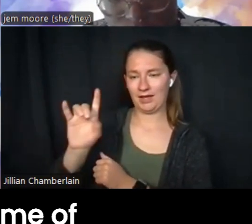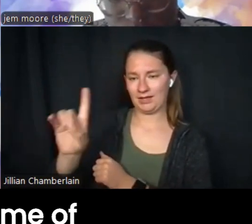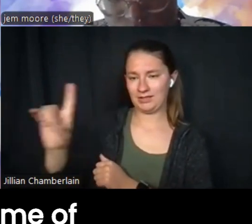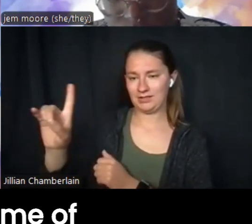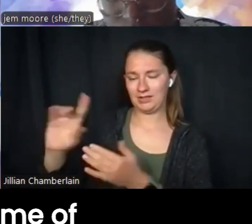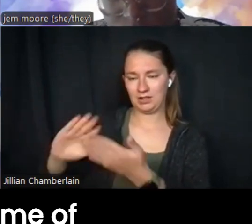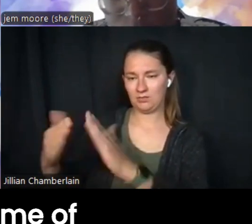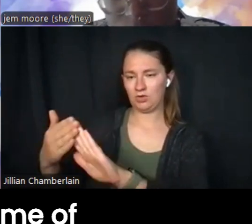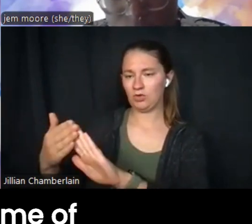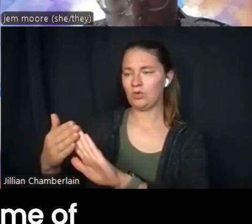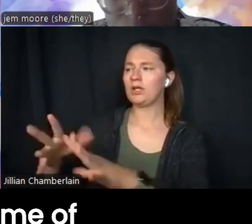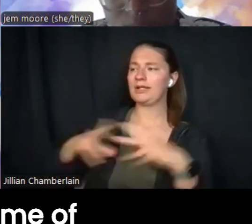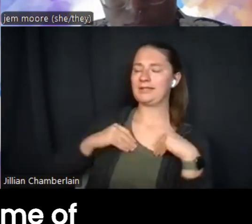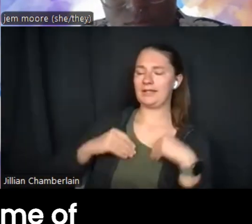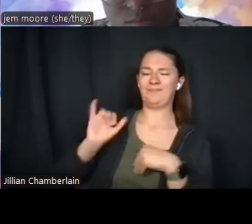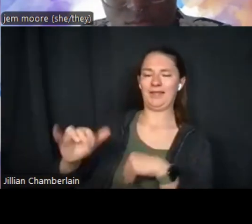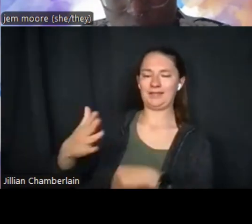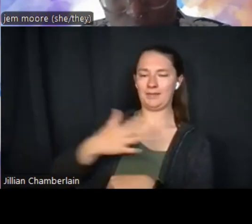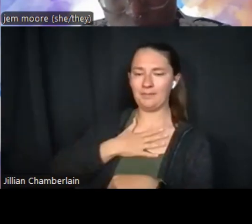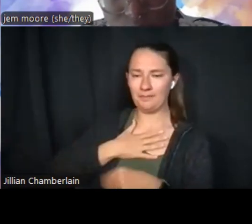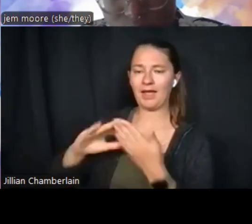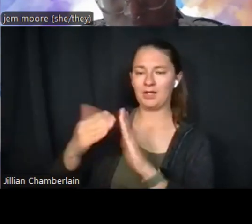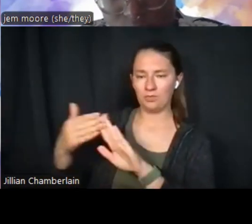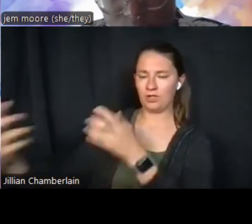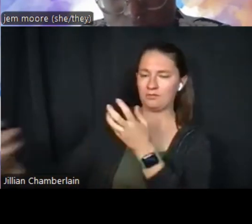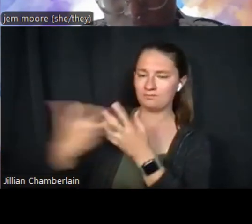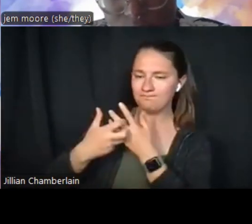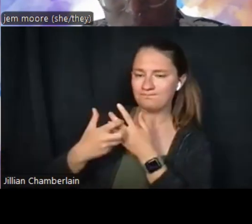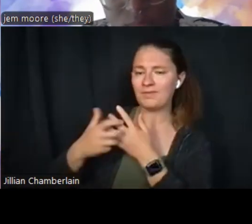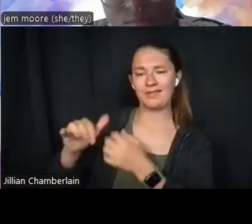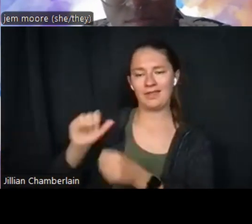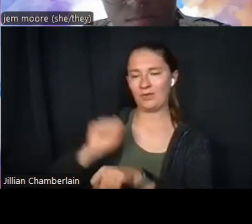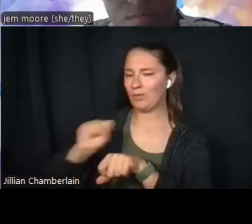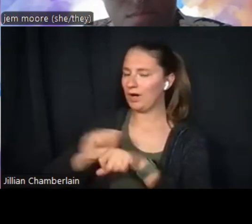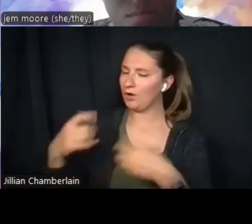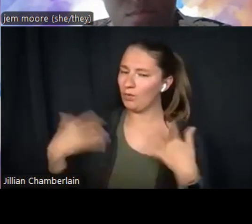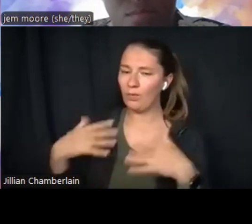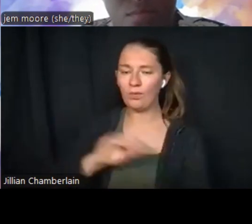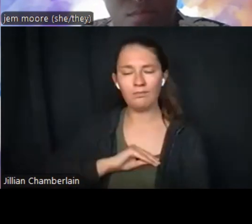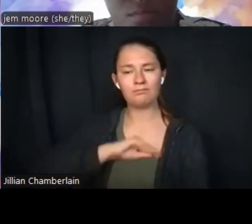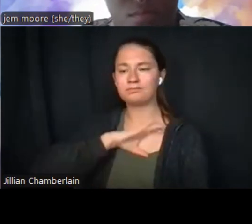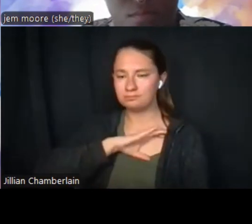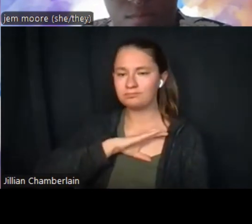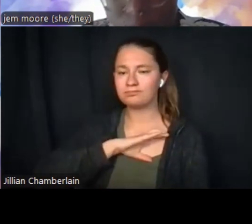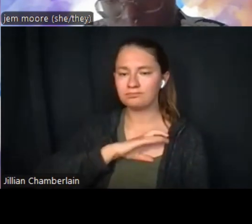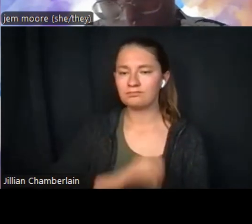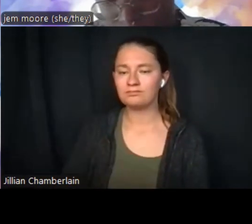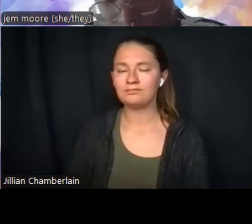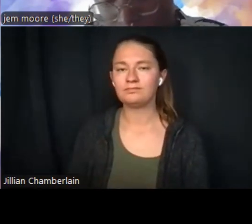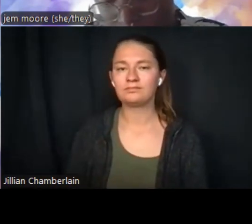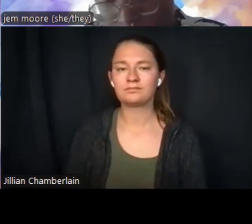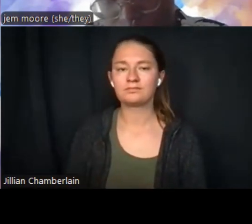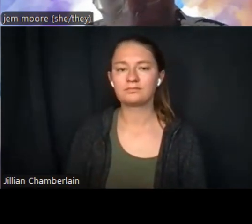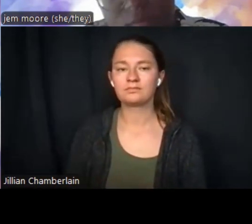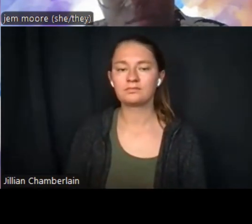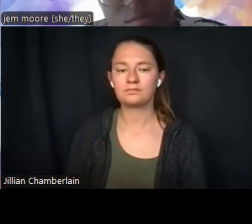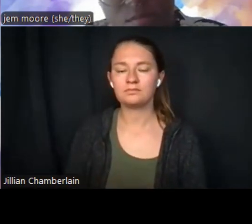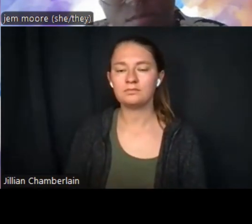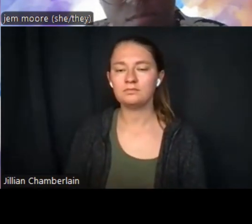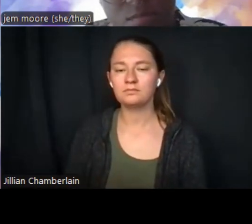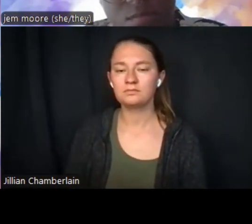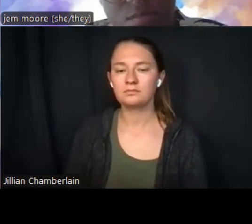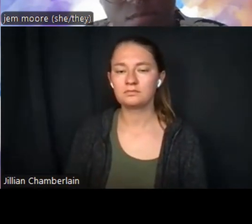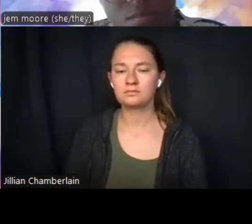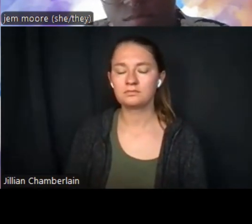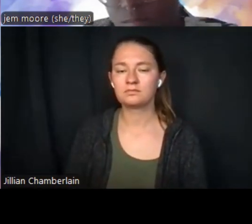my community has been some of the most fulfilling work that I've done. And really making me